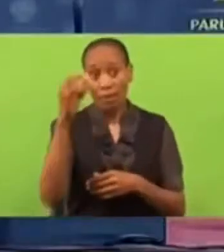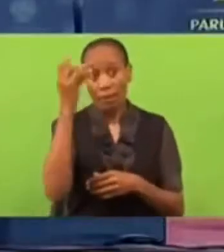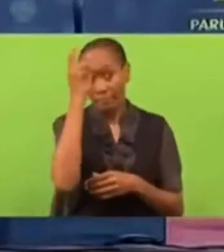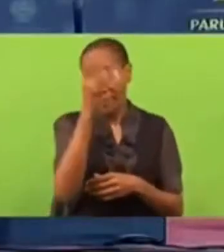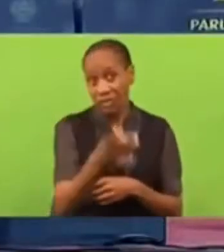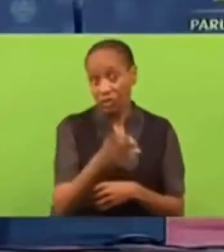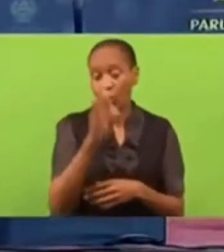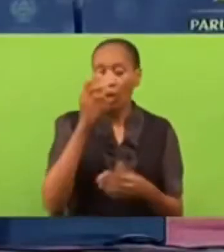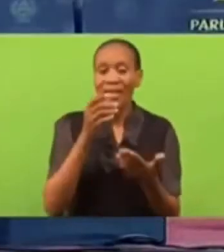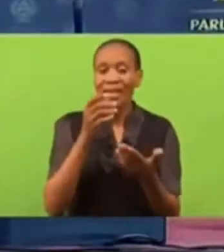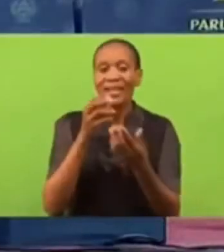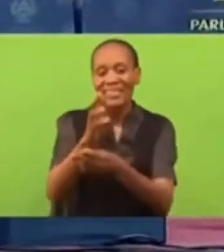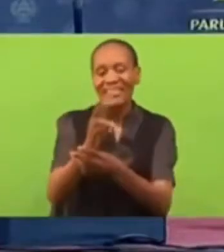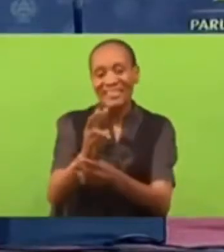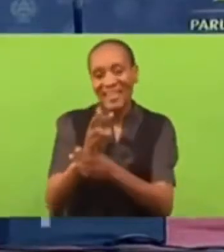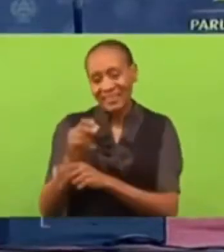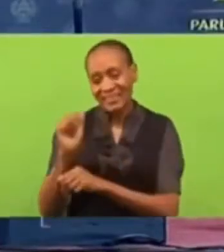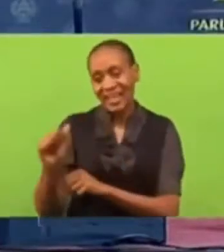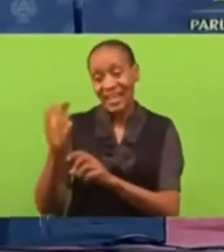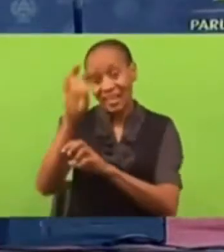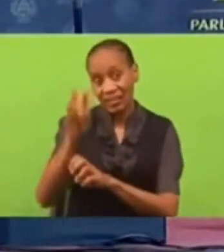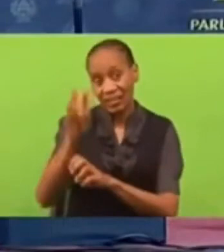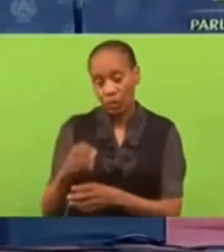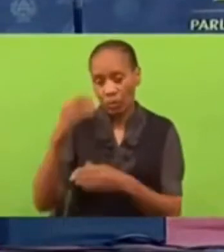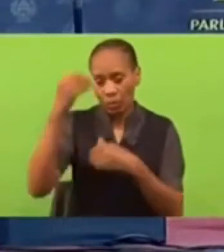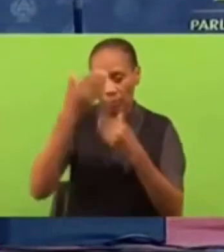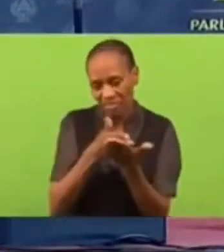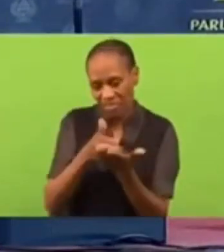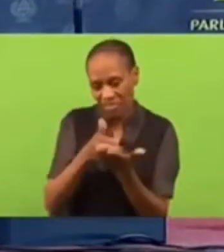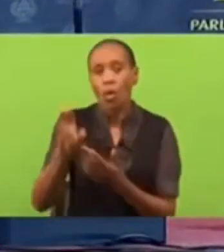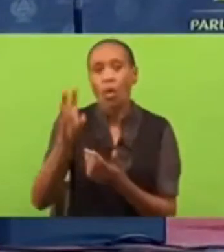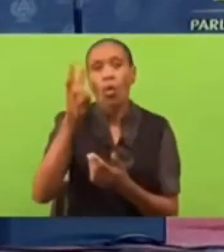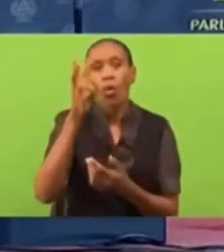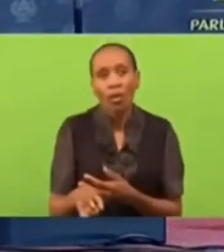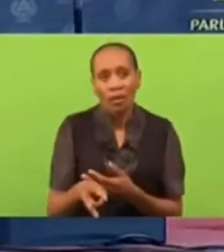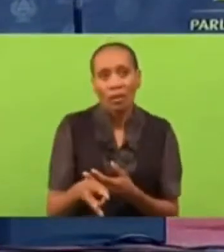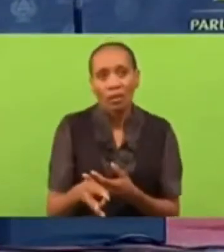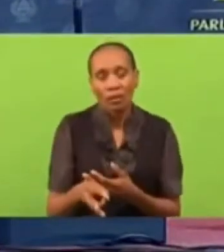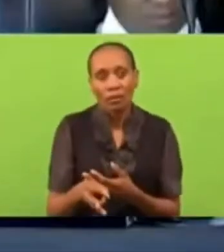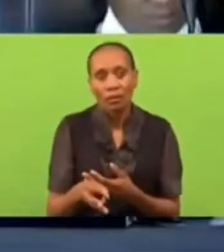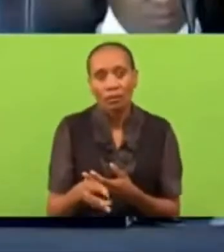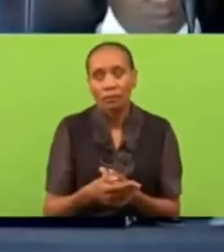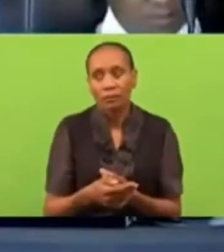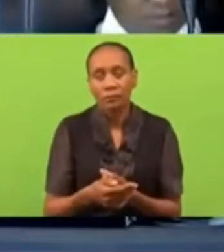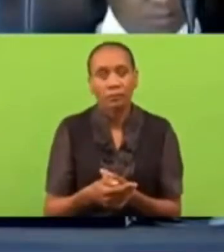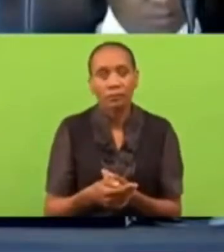off over a 3-year period of equal annual tranches.